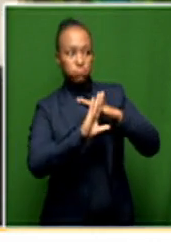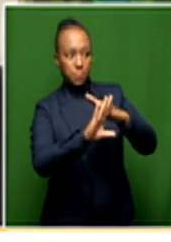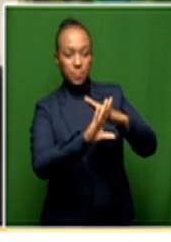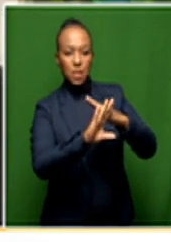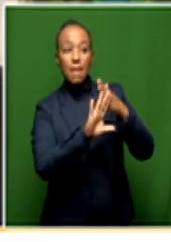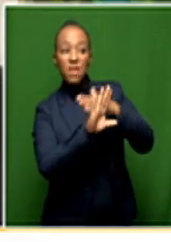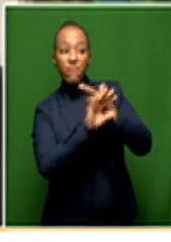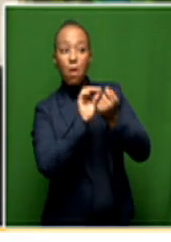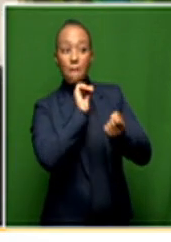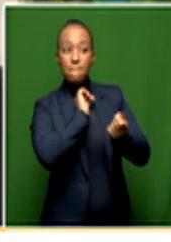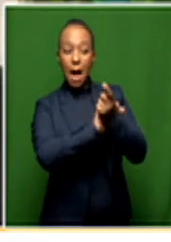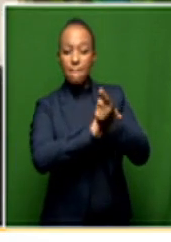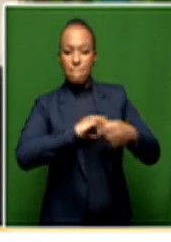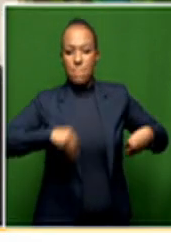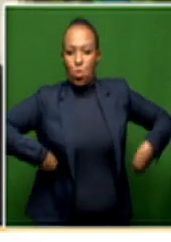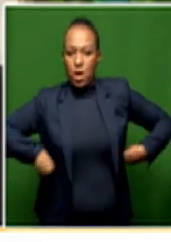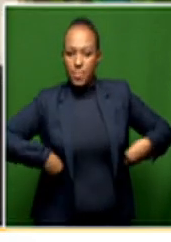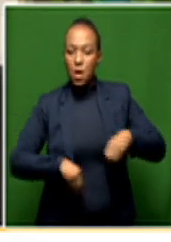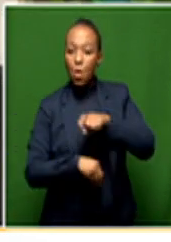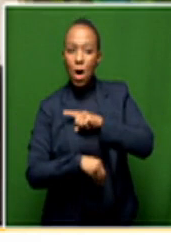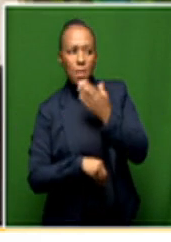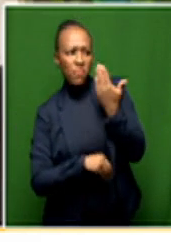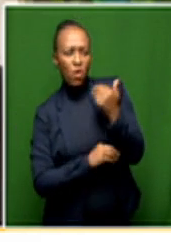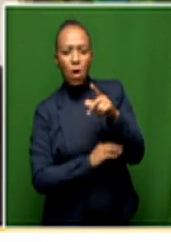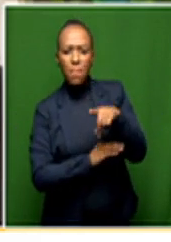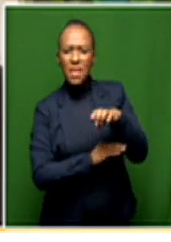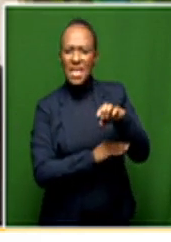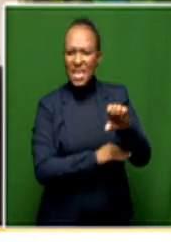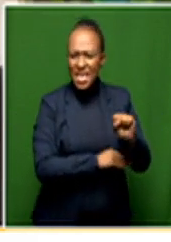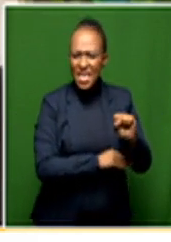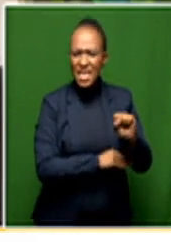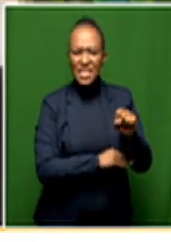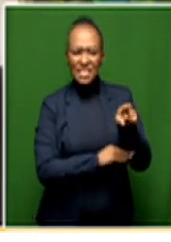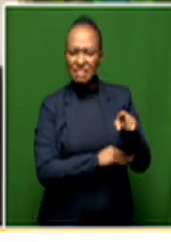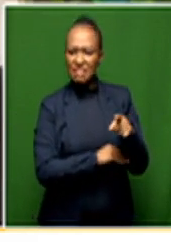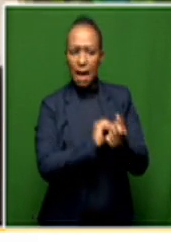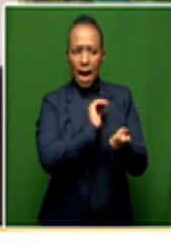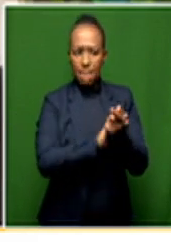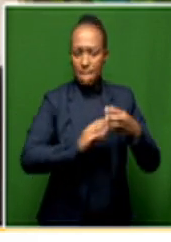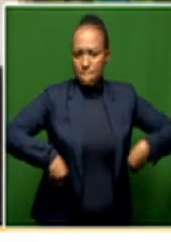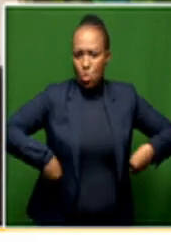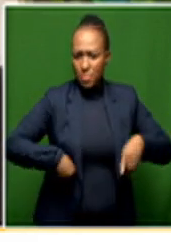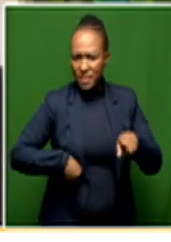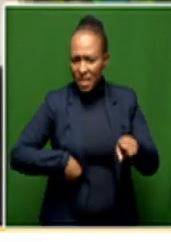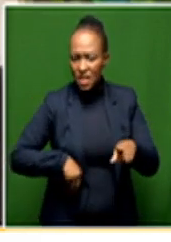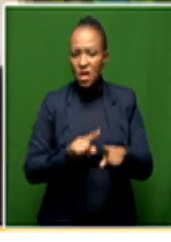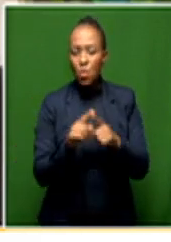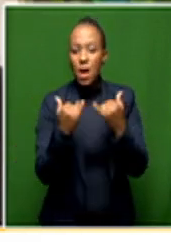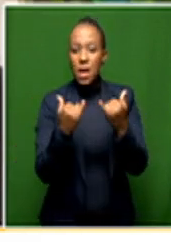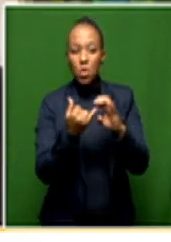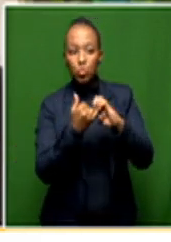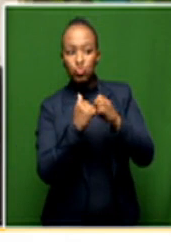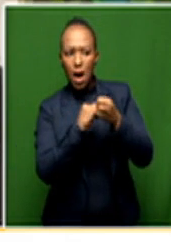that, I mean a recurrence of what we saw with the PPE tender scandal. And also, you speak about plugging the